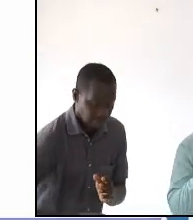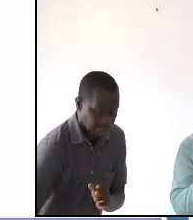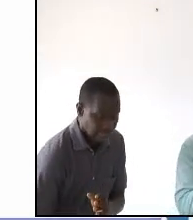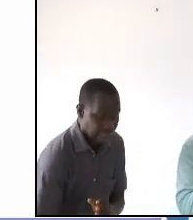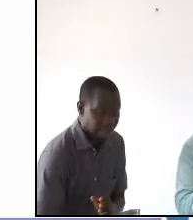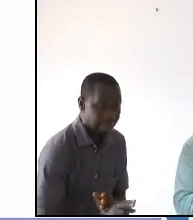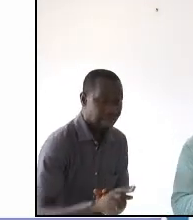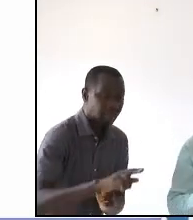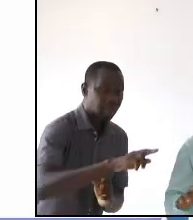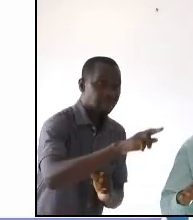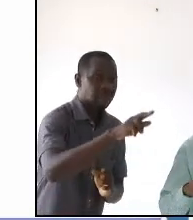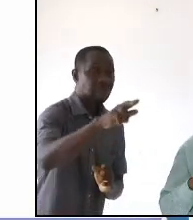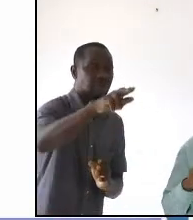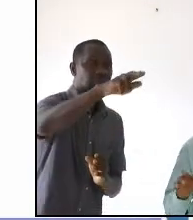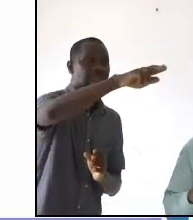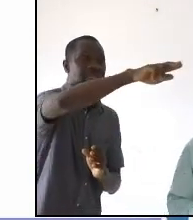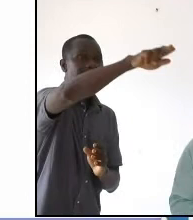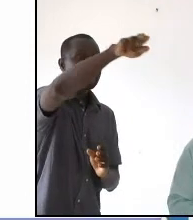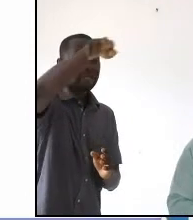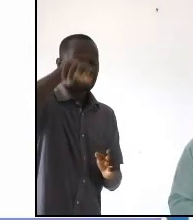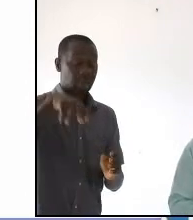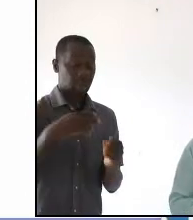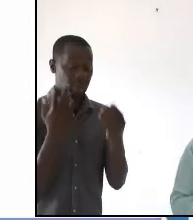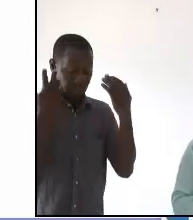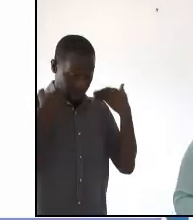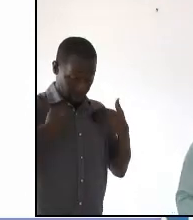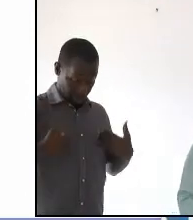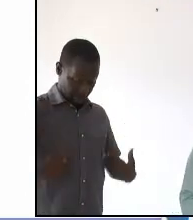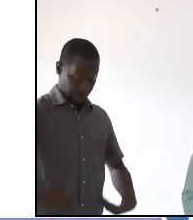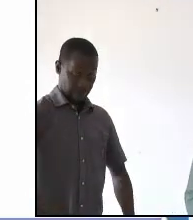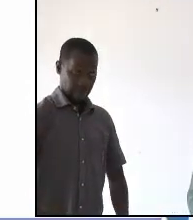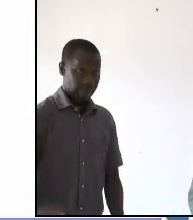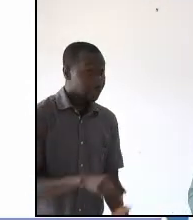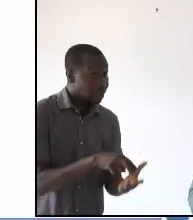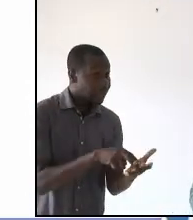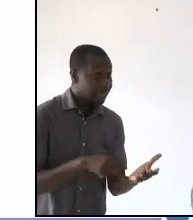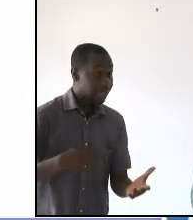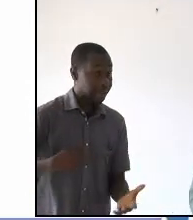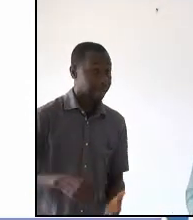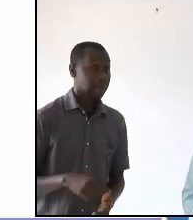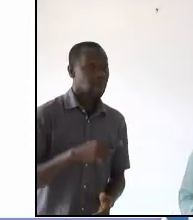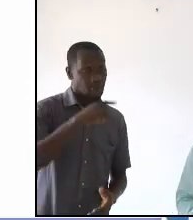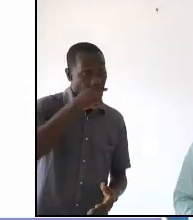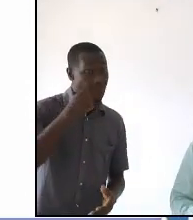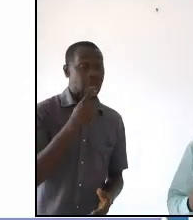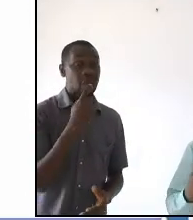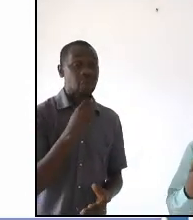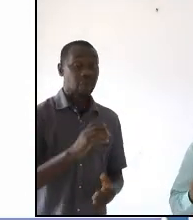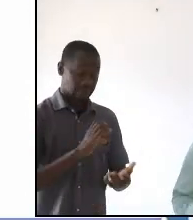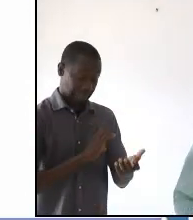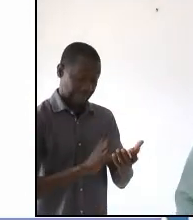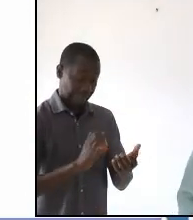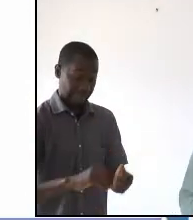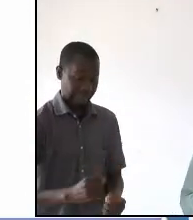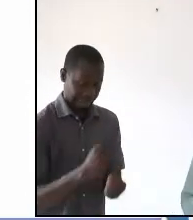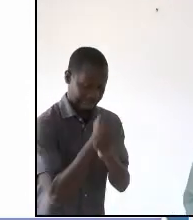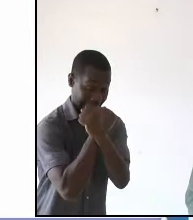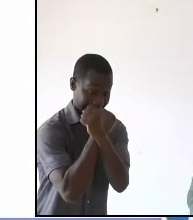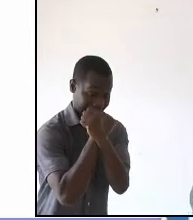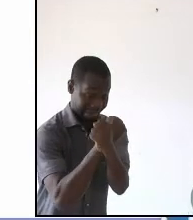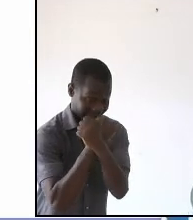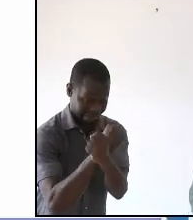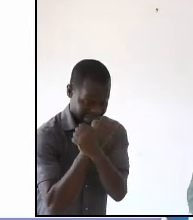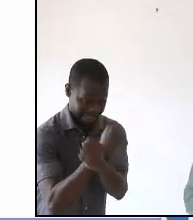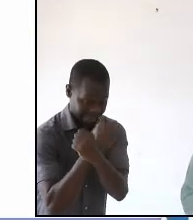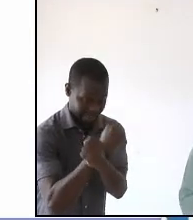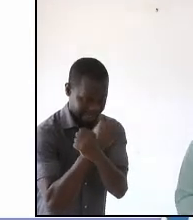transporting the substances that the cells of the body need. The white blood cells are our defense